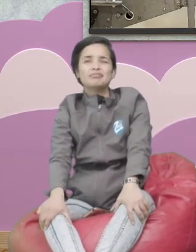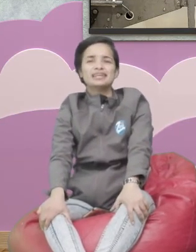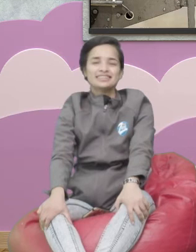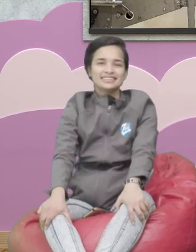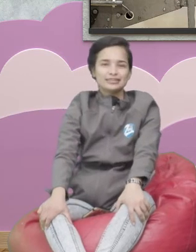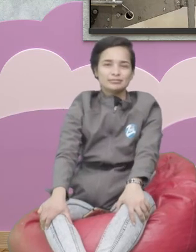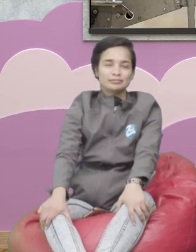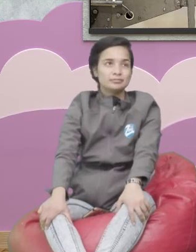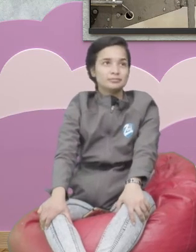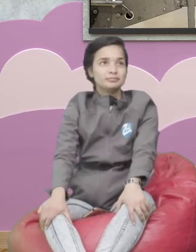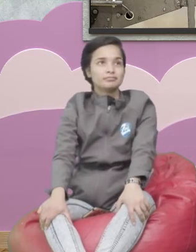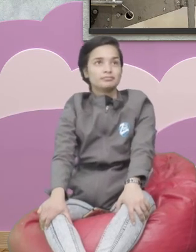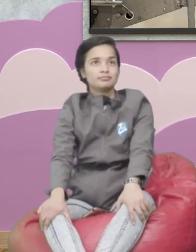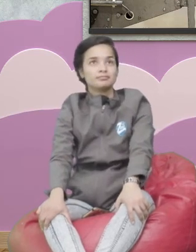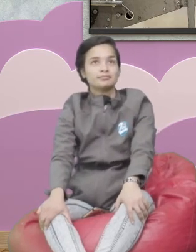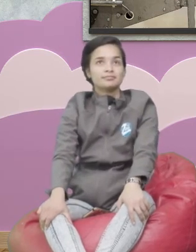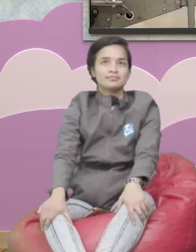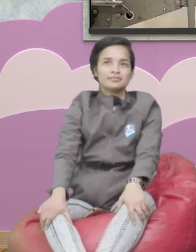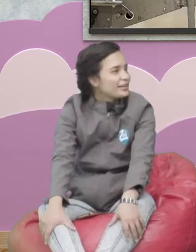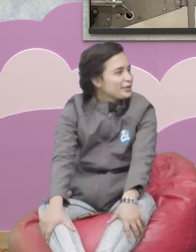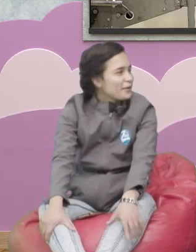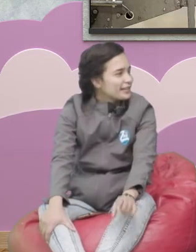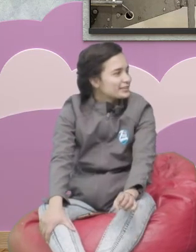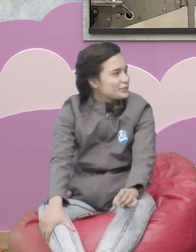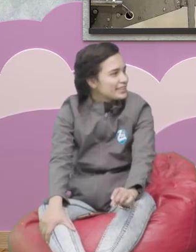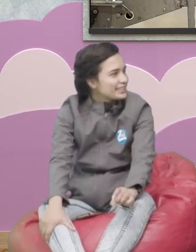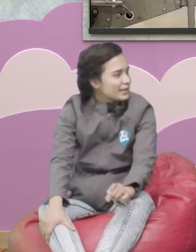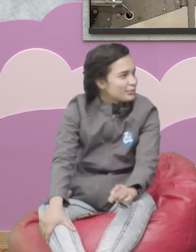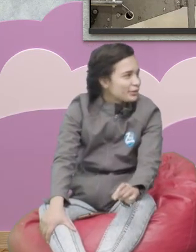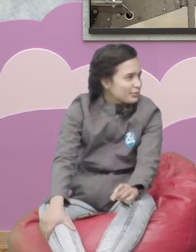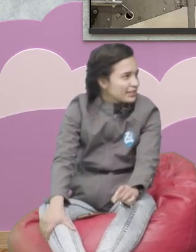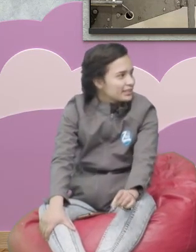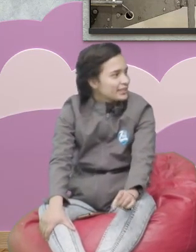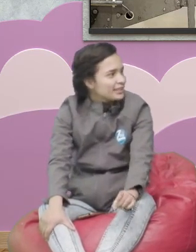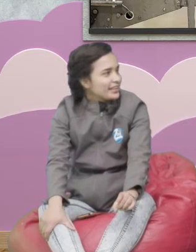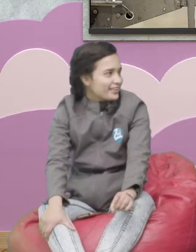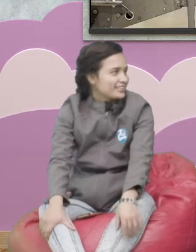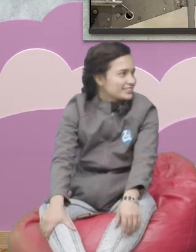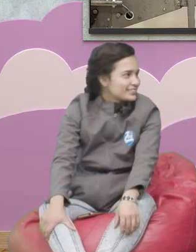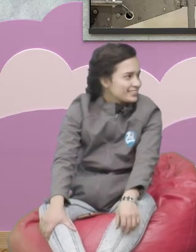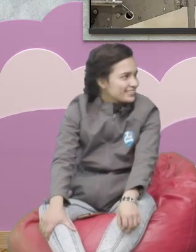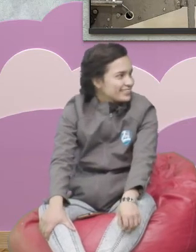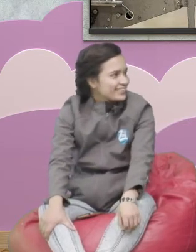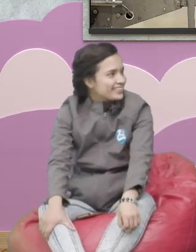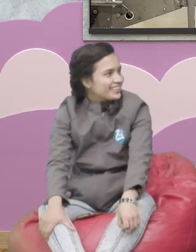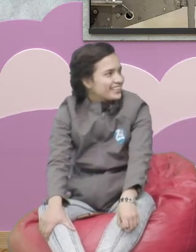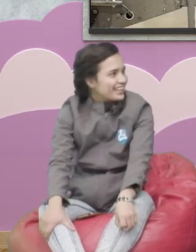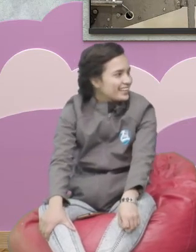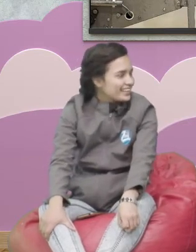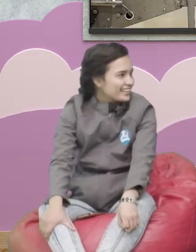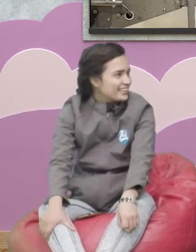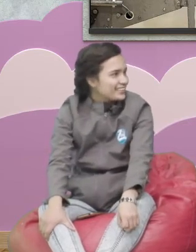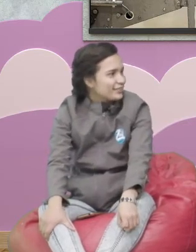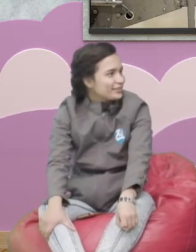Jam. Cheese spread. You know what is the weird thing that I put on bread? Uh-huh. Carrots. Like,